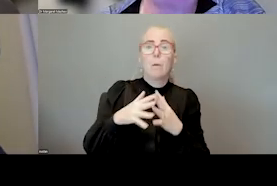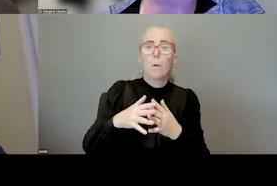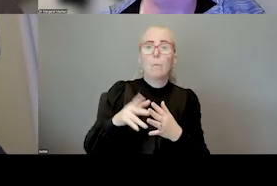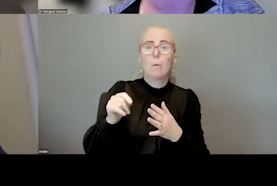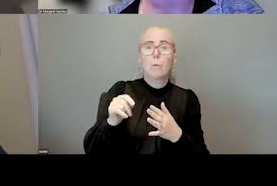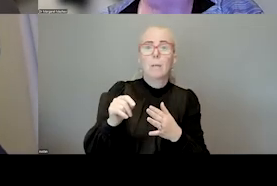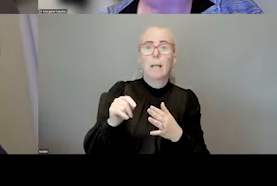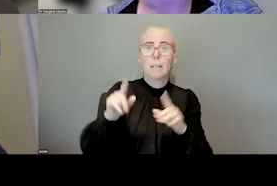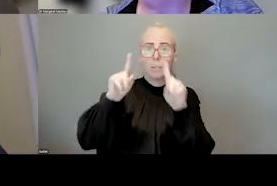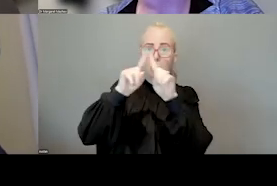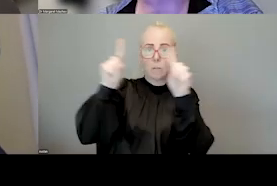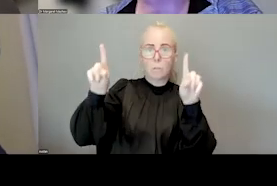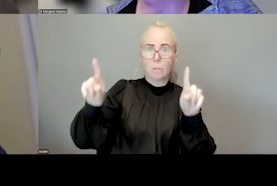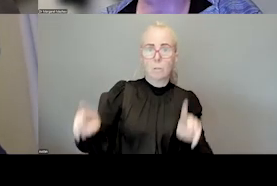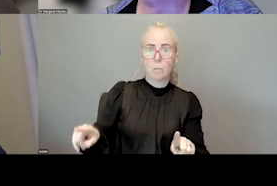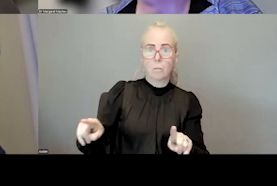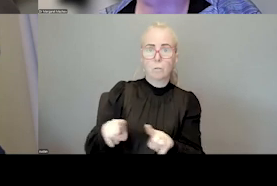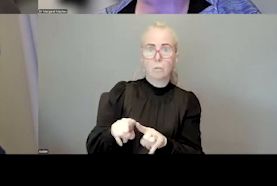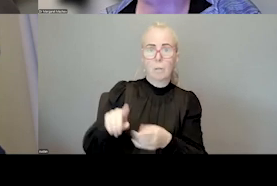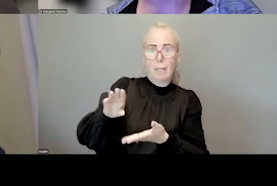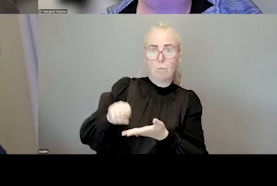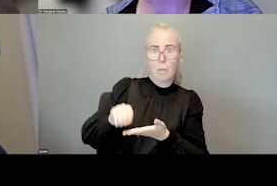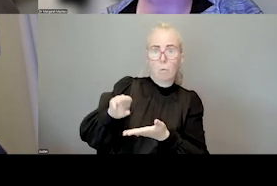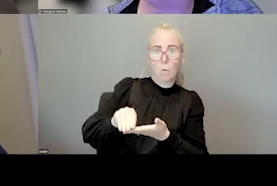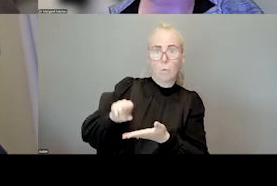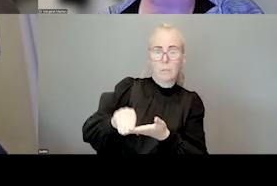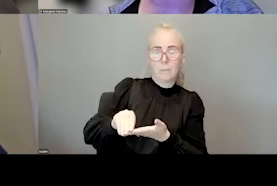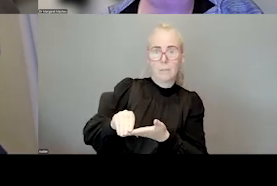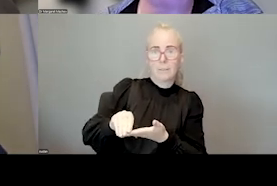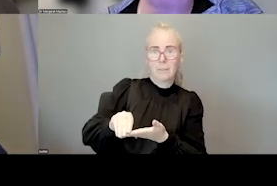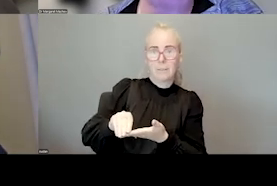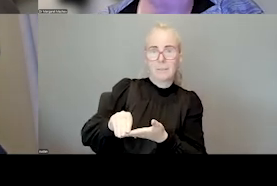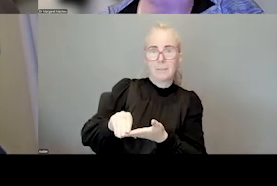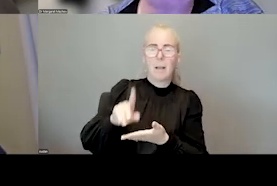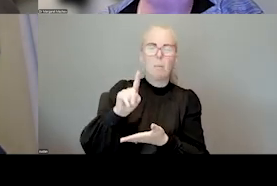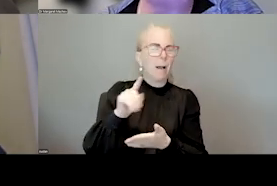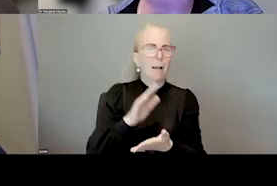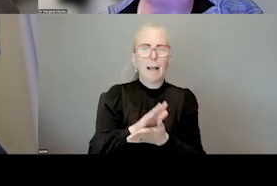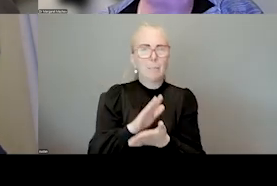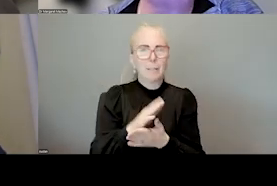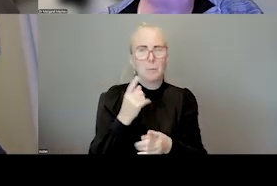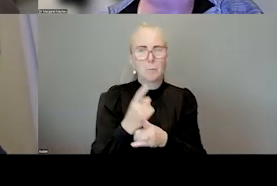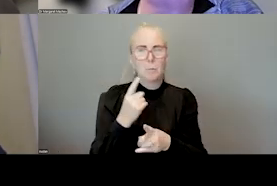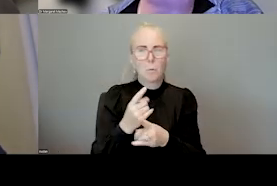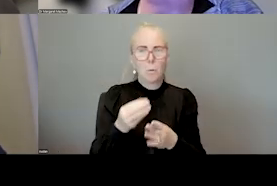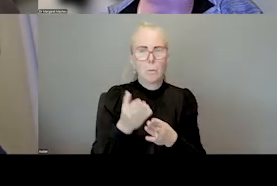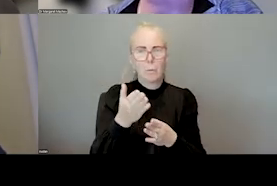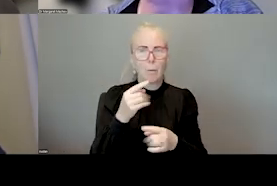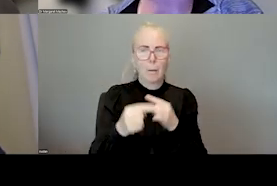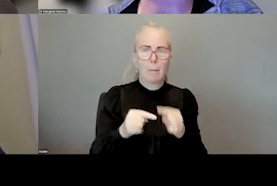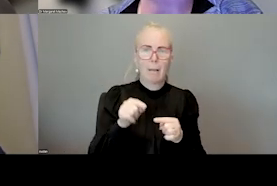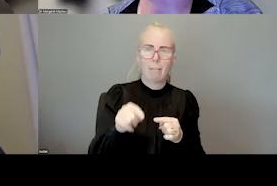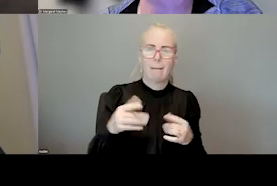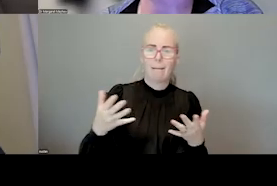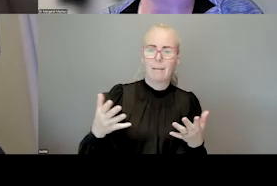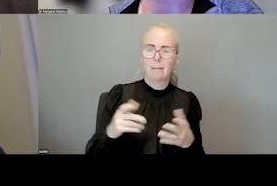accessed as a video that is not required to be logged in. Great. Again, we can happy talk you through that. But if you've got an iPhone or the like